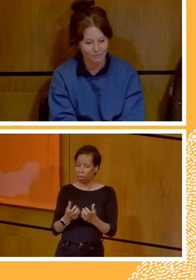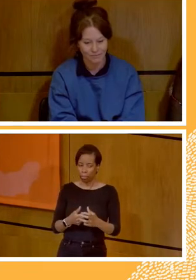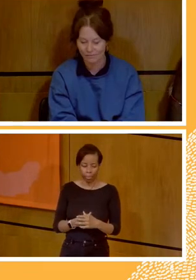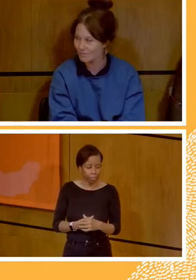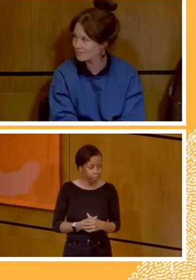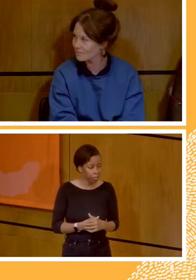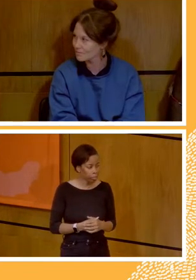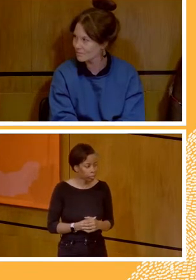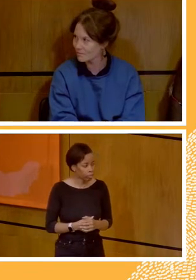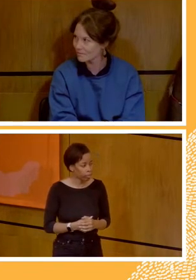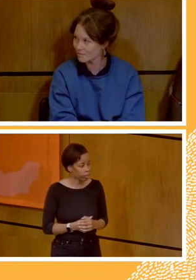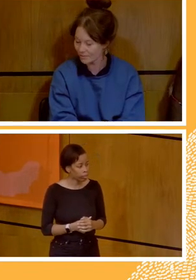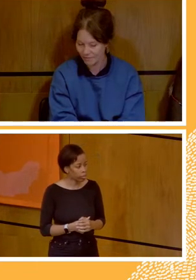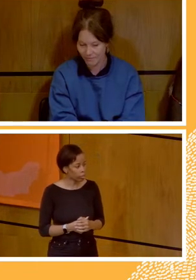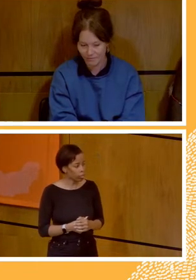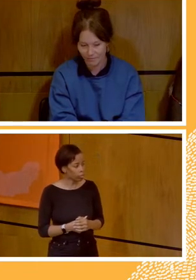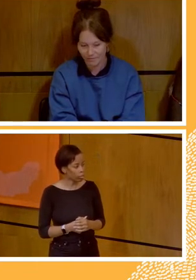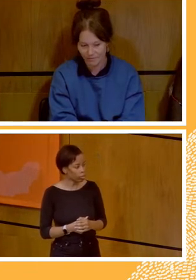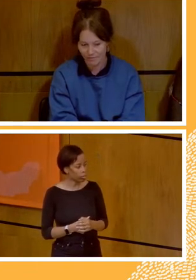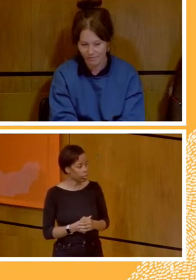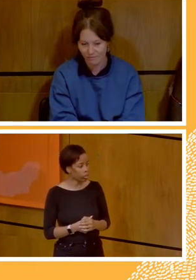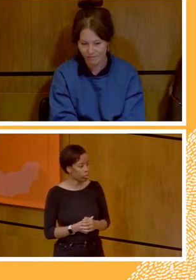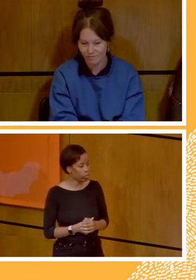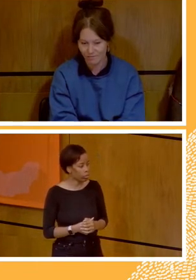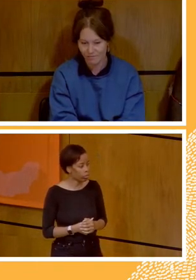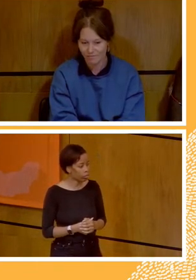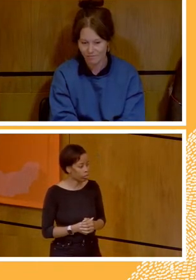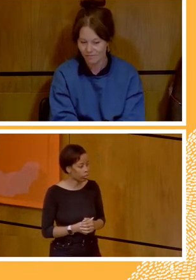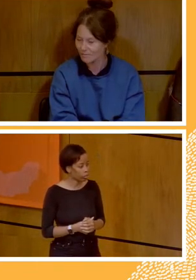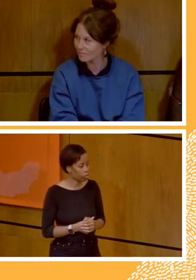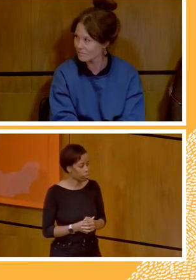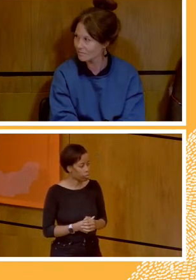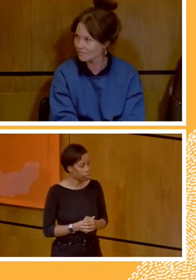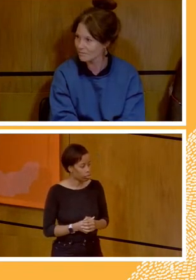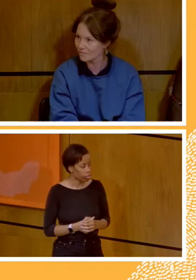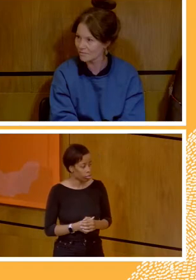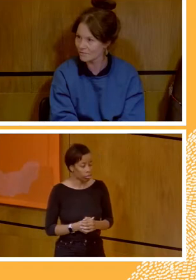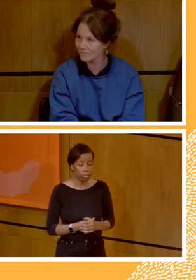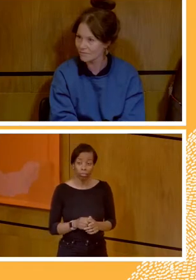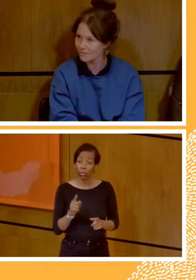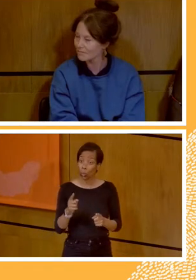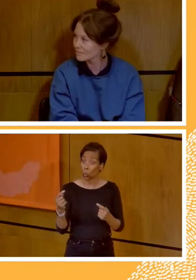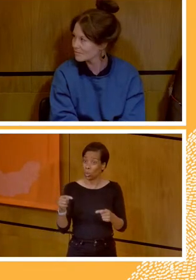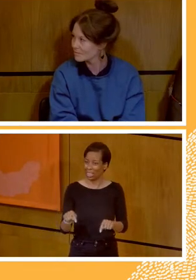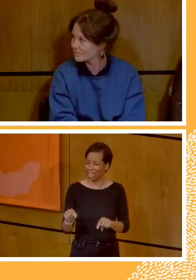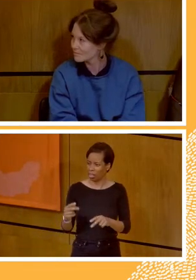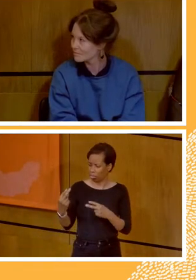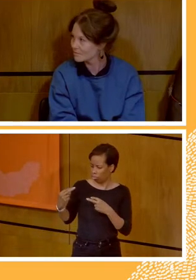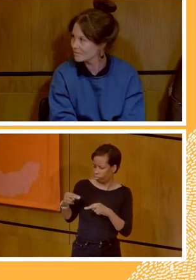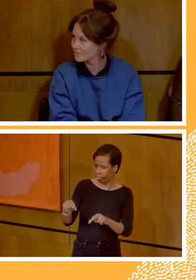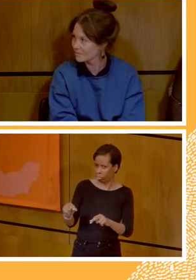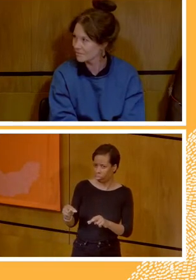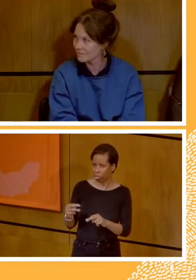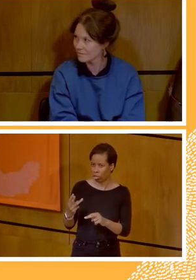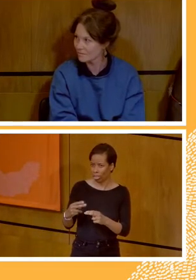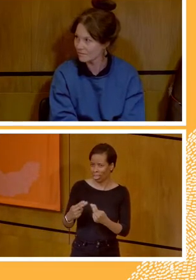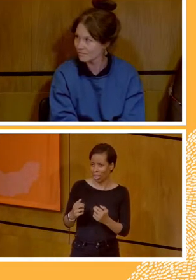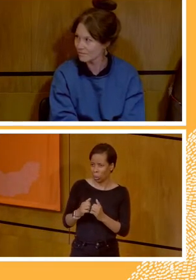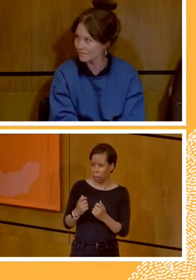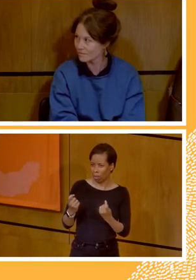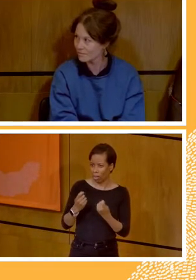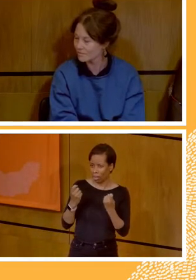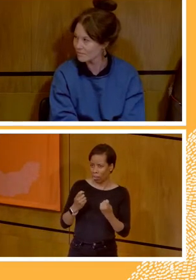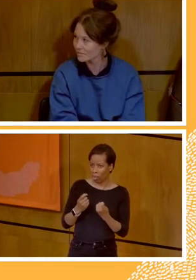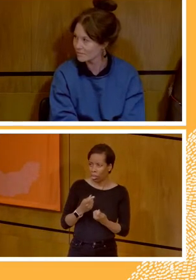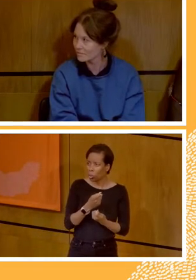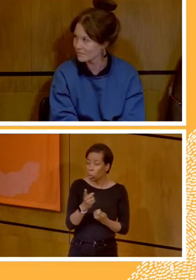about land body ecologies, and hopefully if you've seen a bunch of the festival, is about stories and about